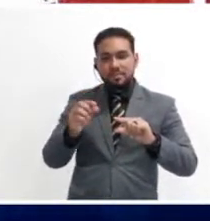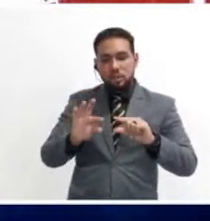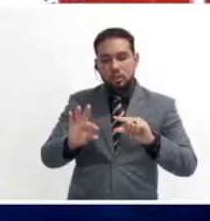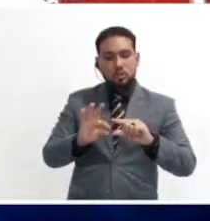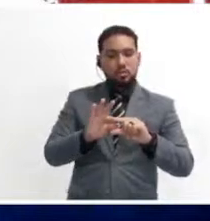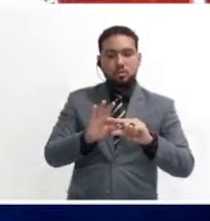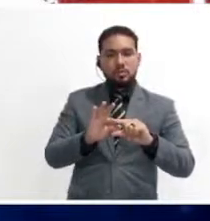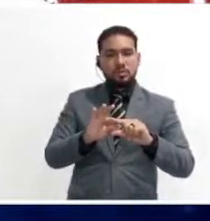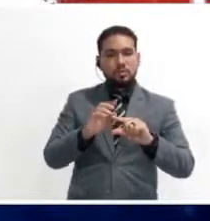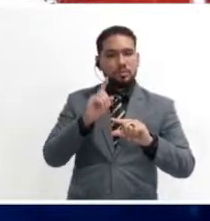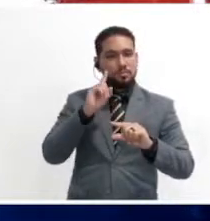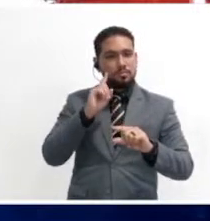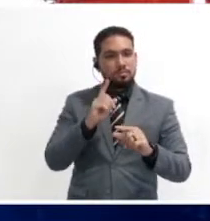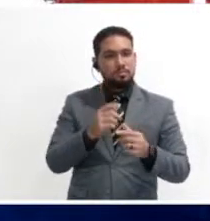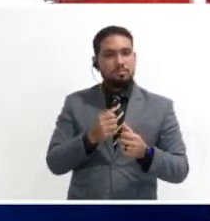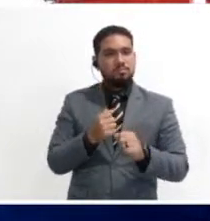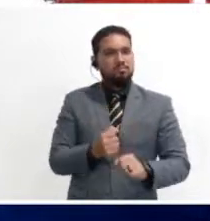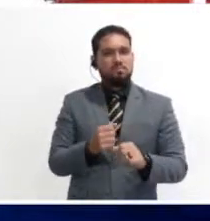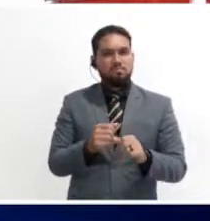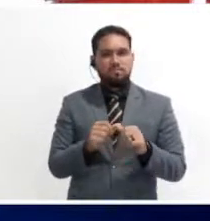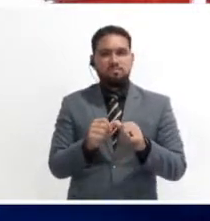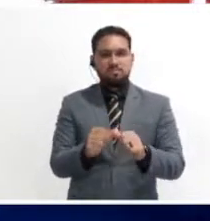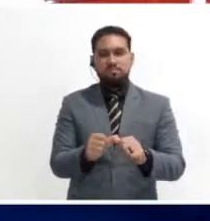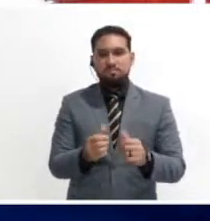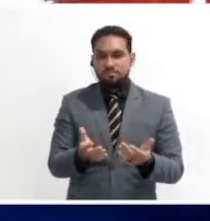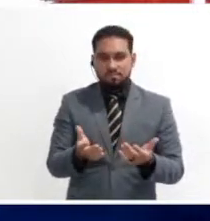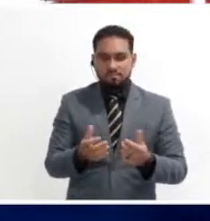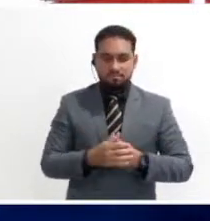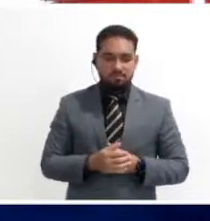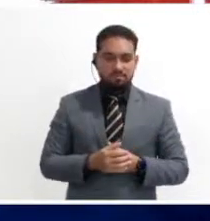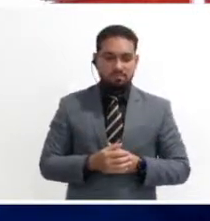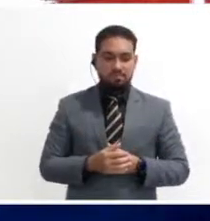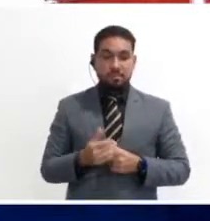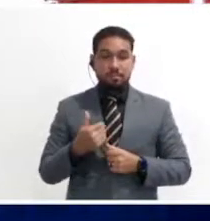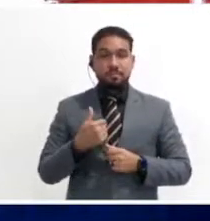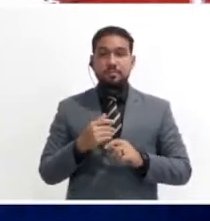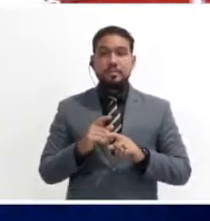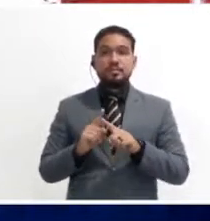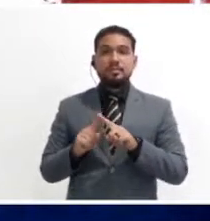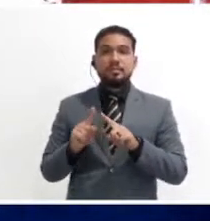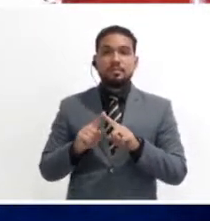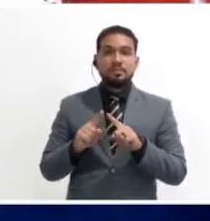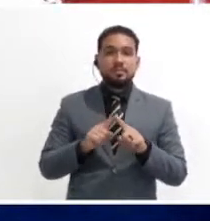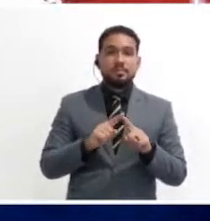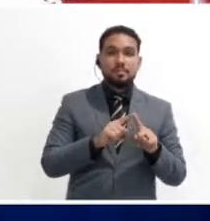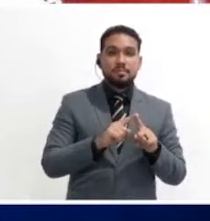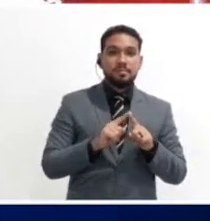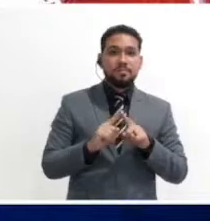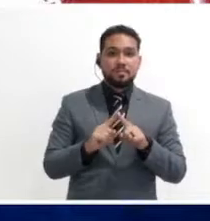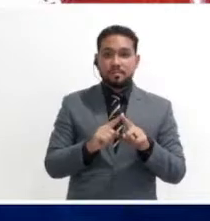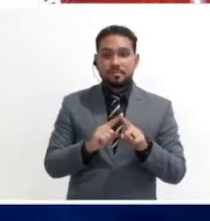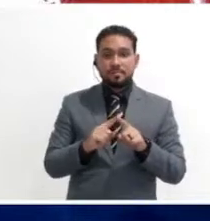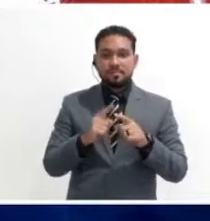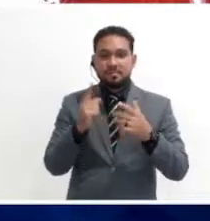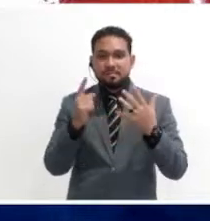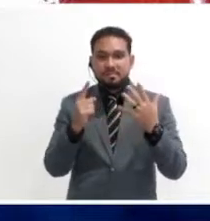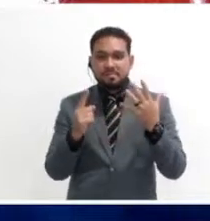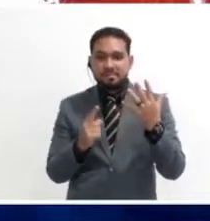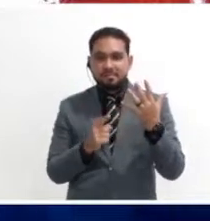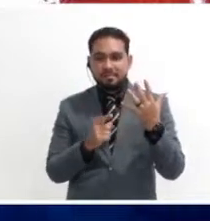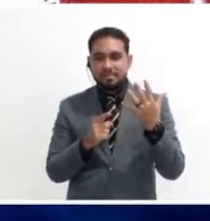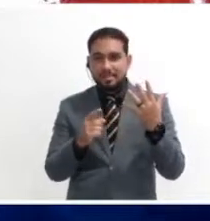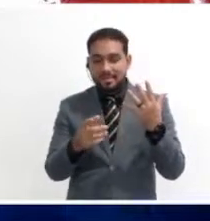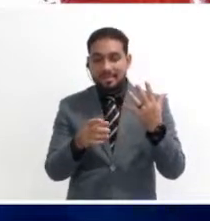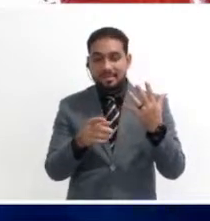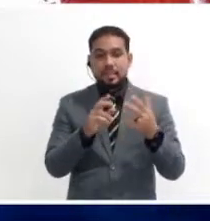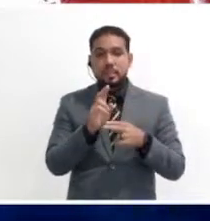There's different types of underfill. Some we call no-flow underfill, so it's put down on the substrate before the chip is attached, so you don't have to flow